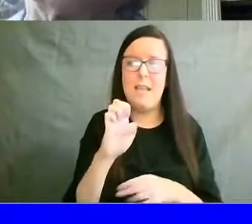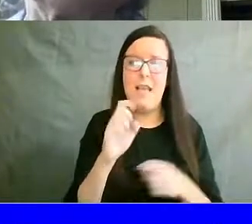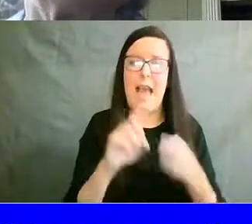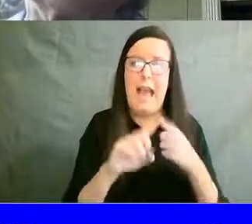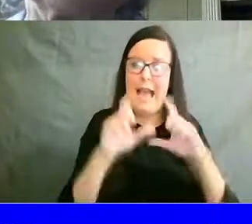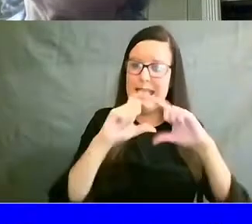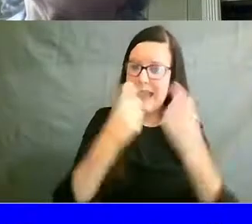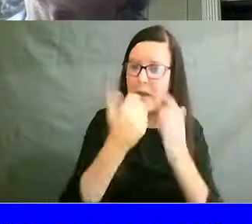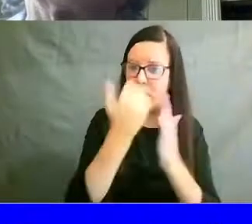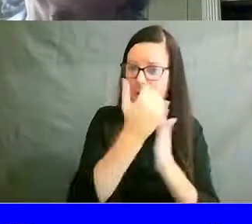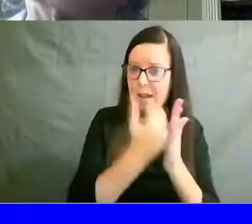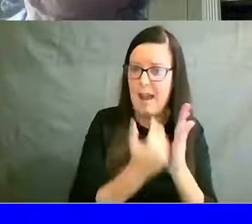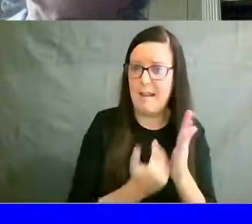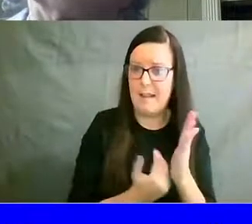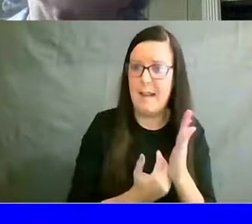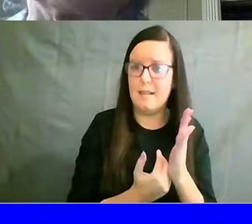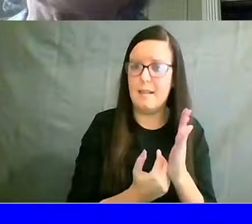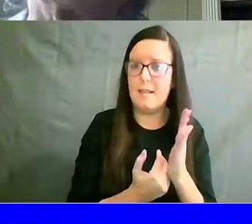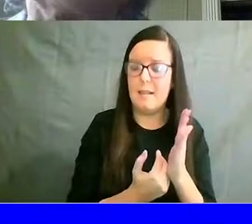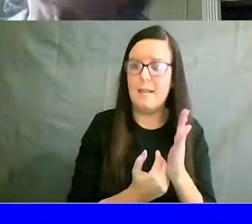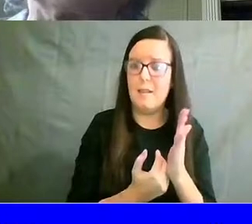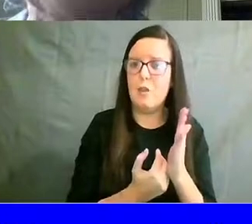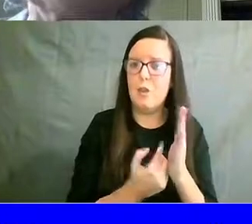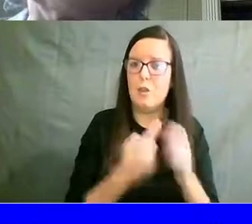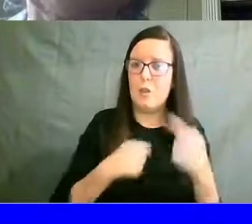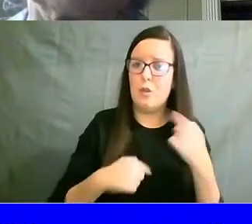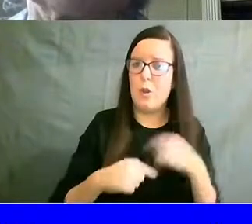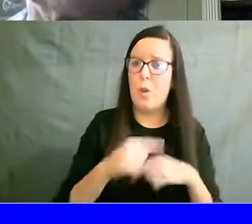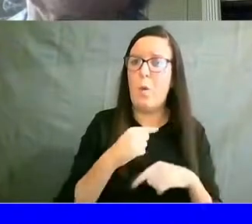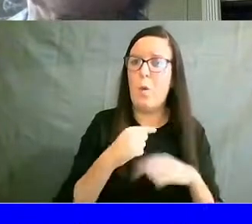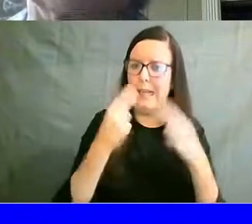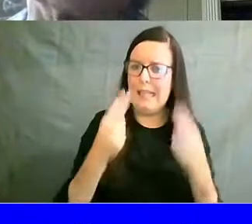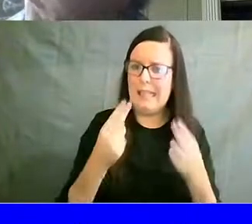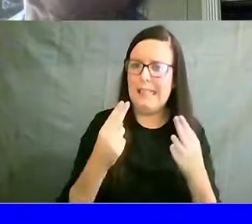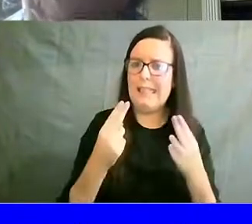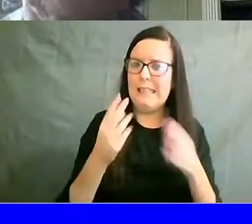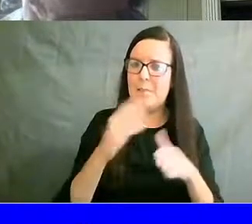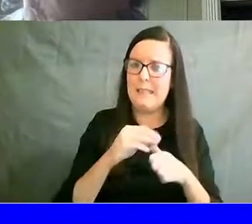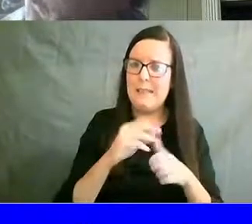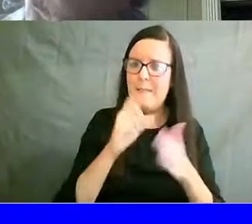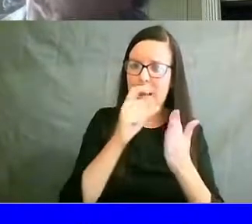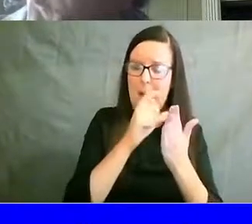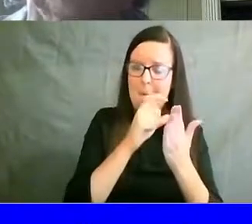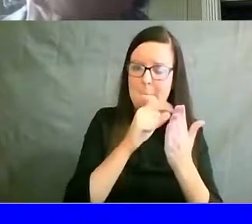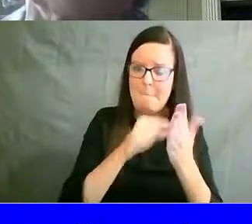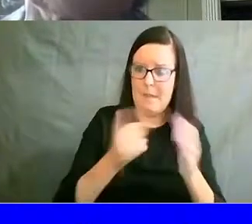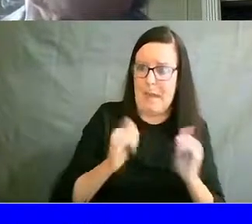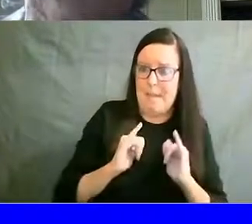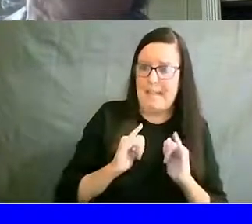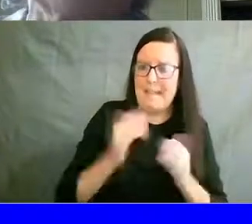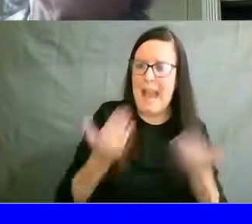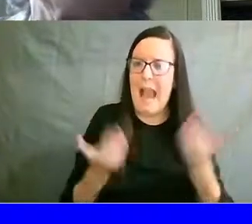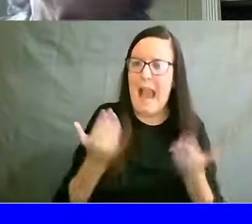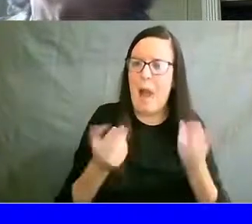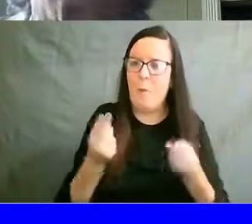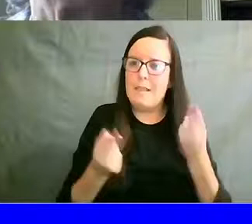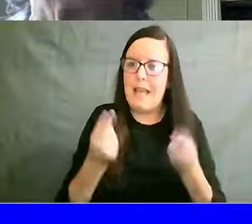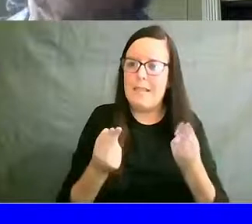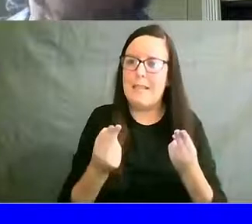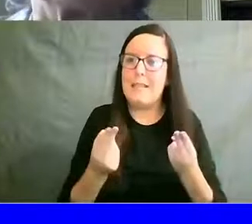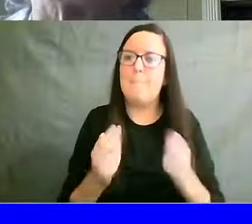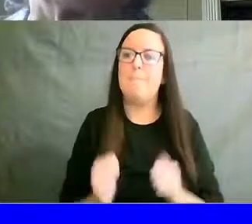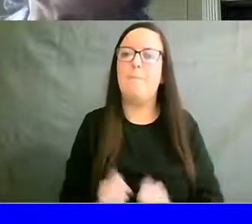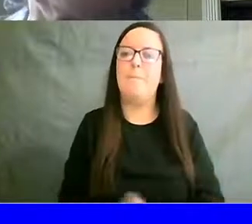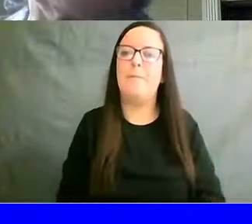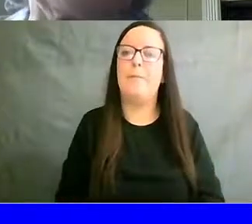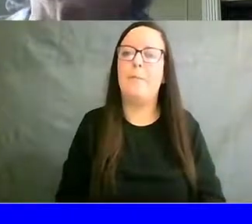we really need particularly the sections on capacity and how it should be assessed, and then the principles as well, to